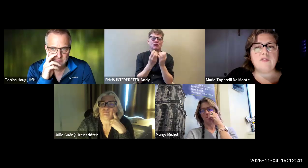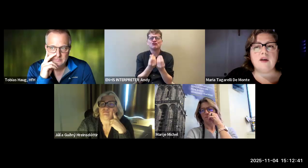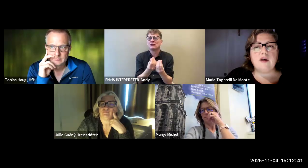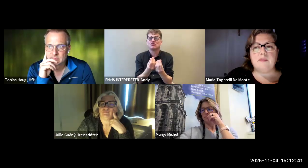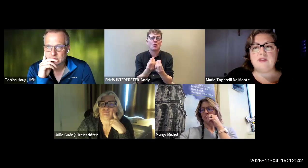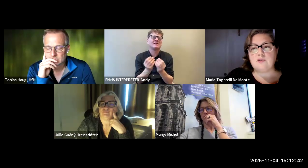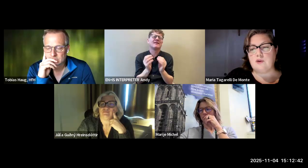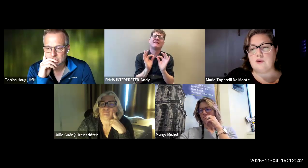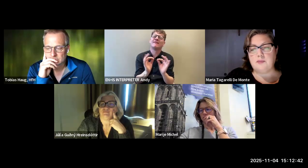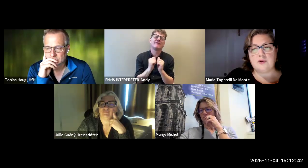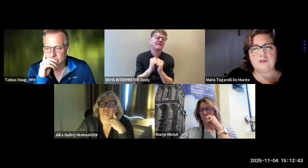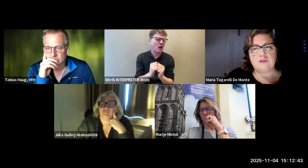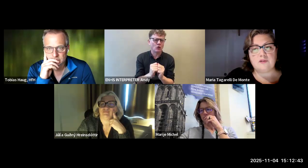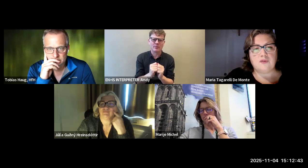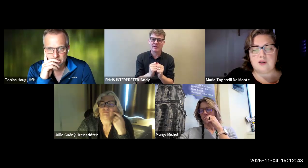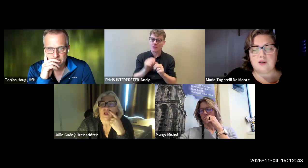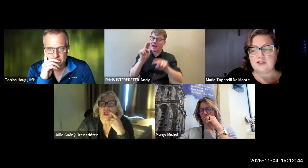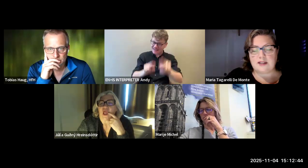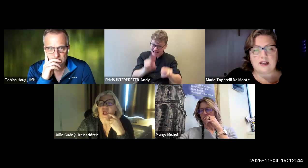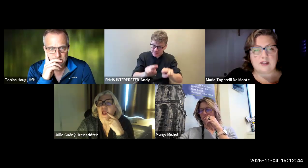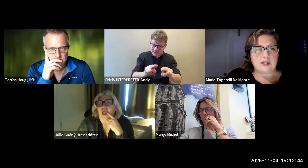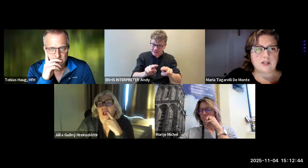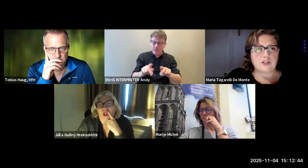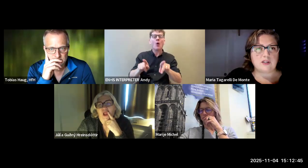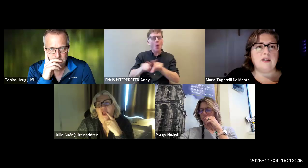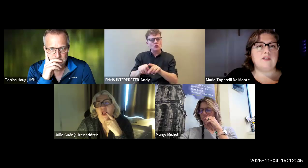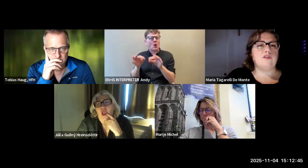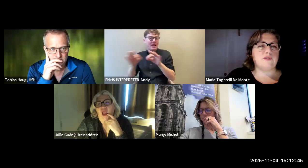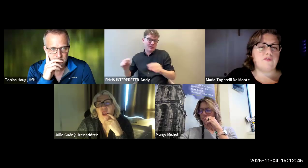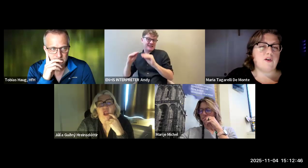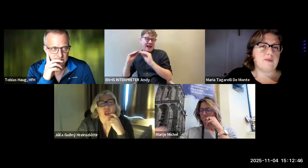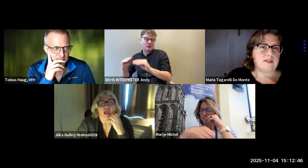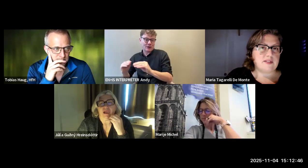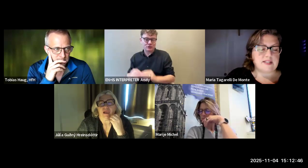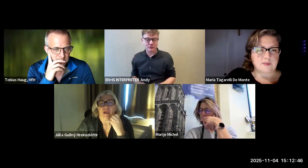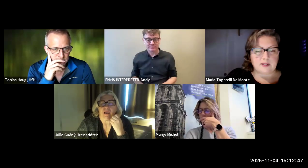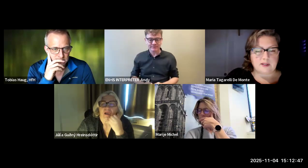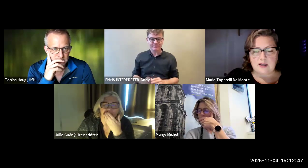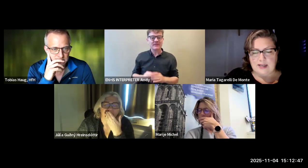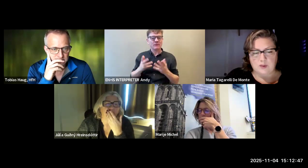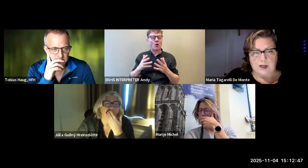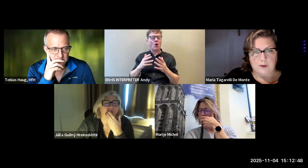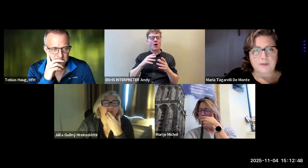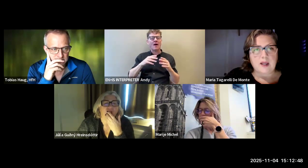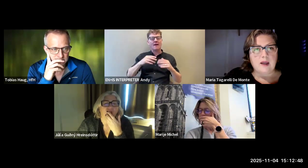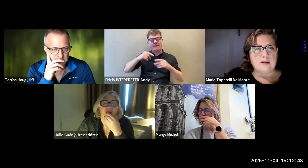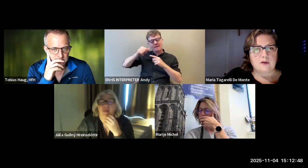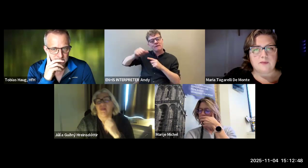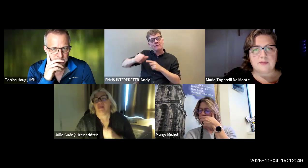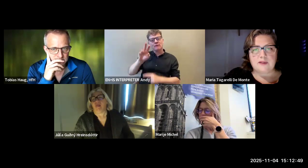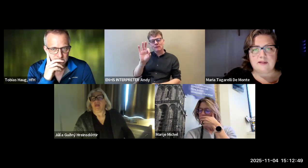assessment itself, but it's also an important tool for linguistic education in terms of formative assessment as